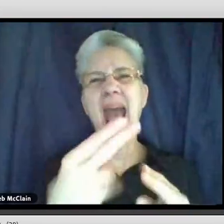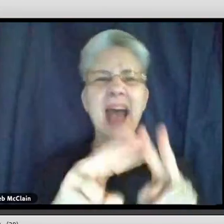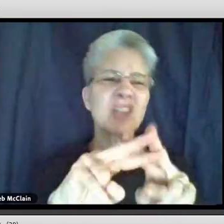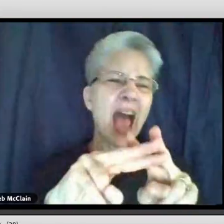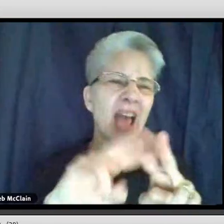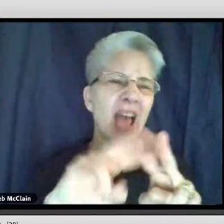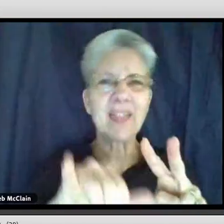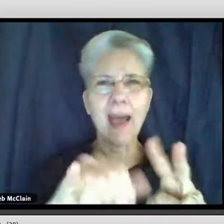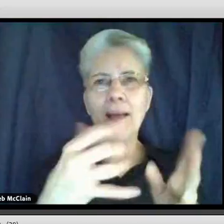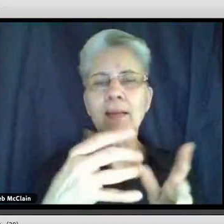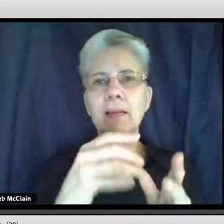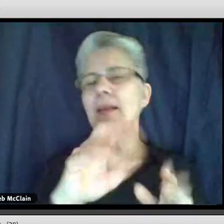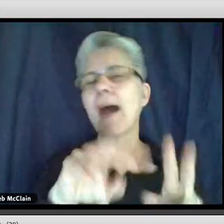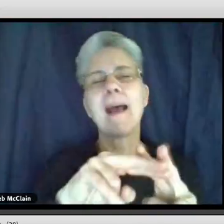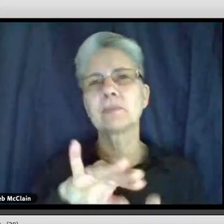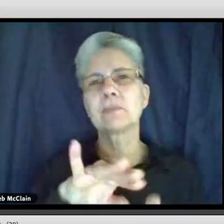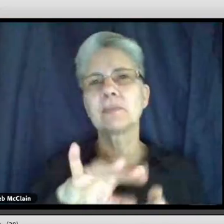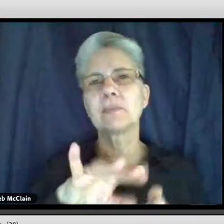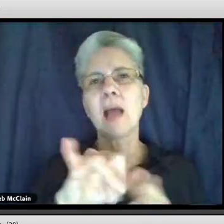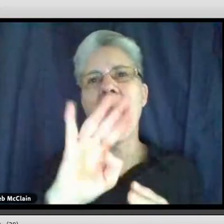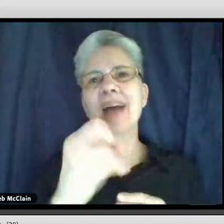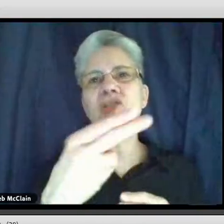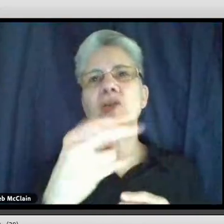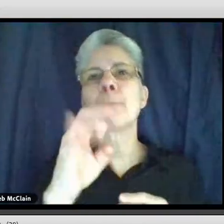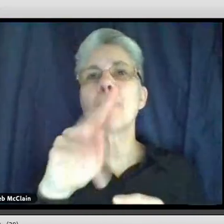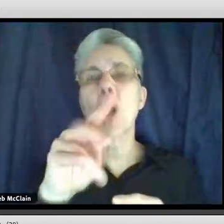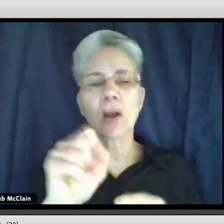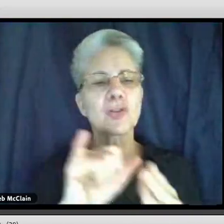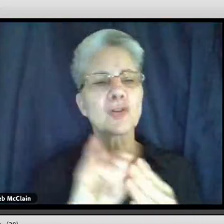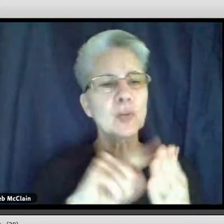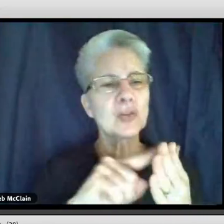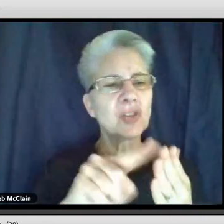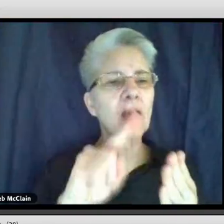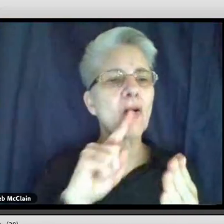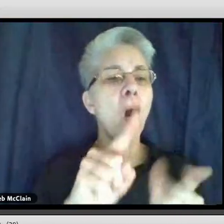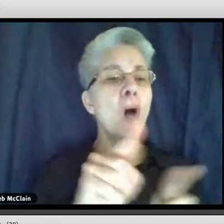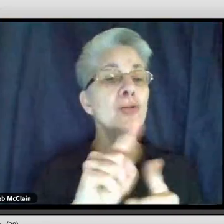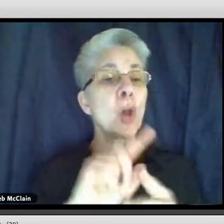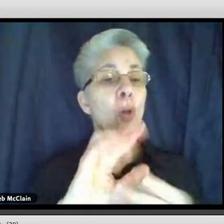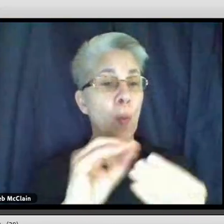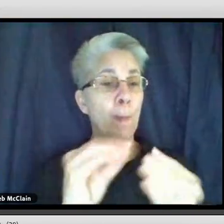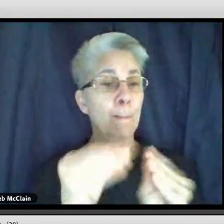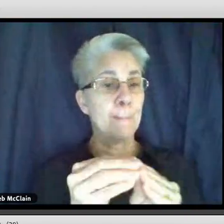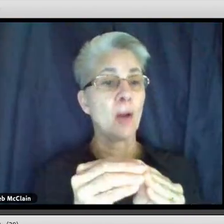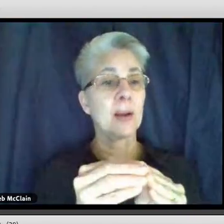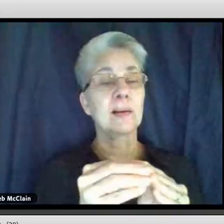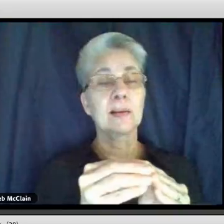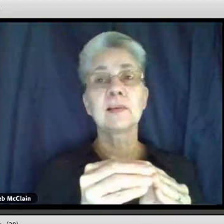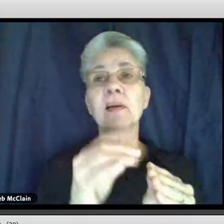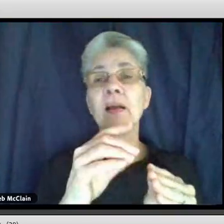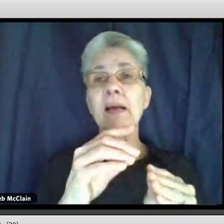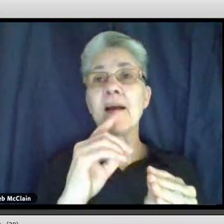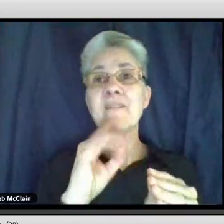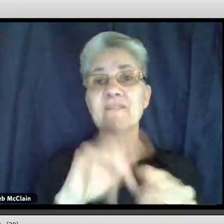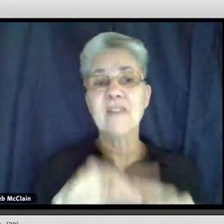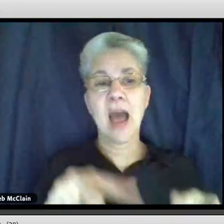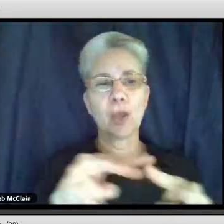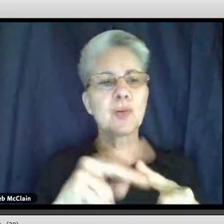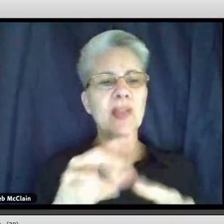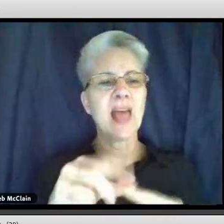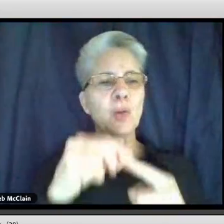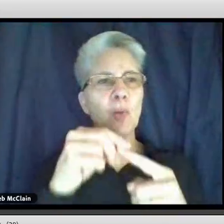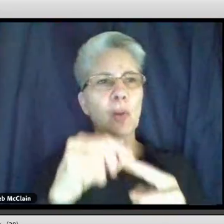hashtags, not hashtags, that's Twitter. So checksums are alphanumeric values that uniquely represent the contents of